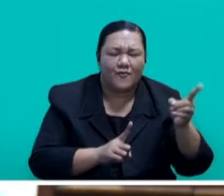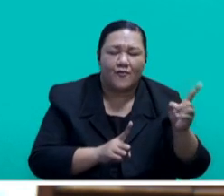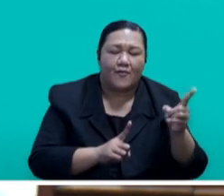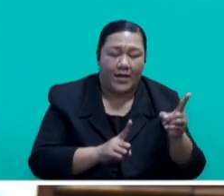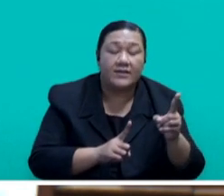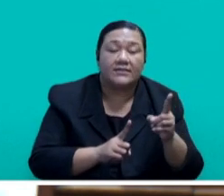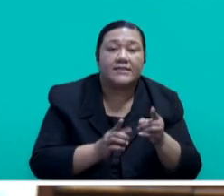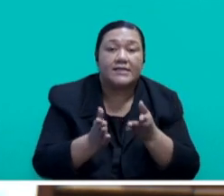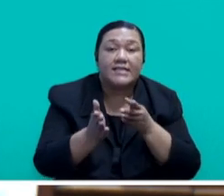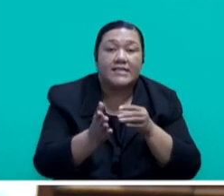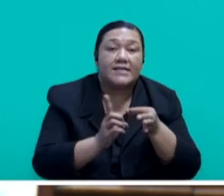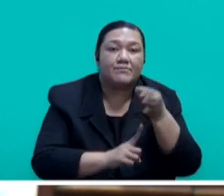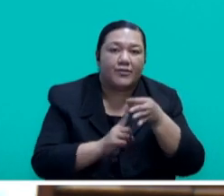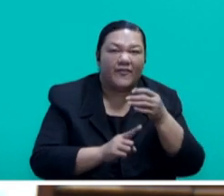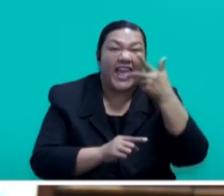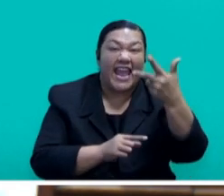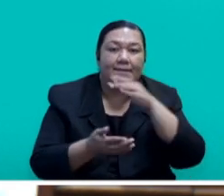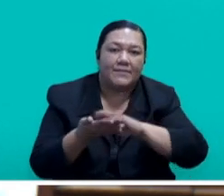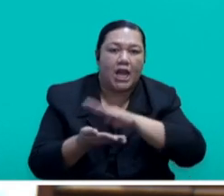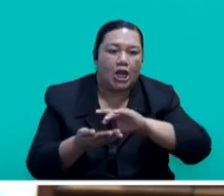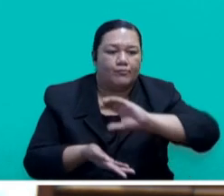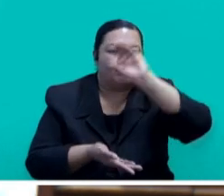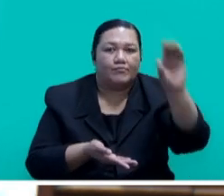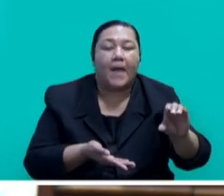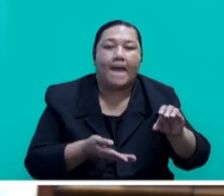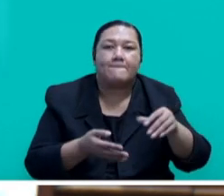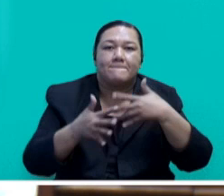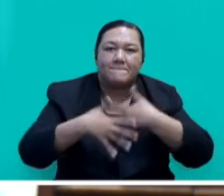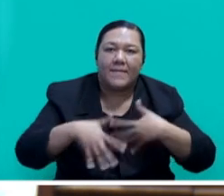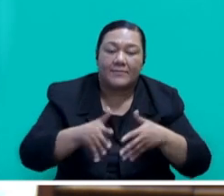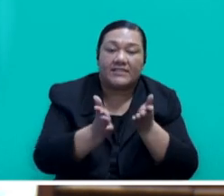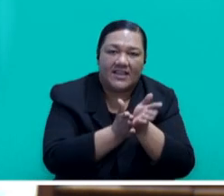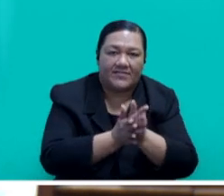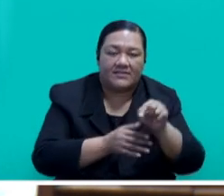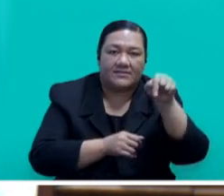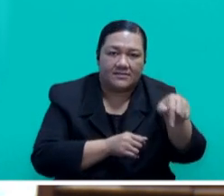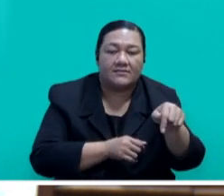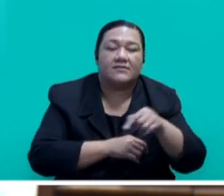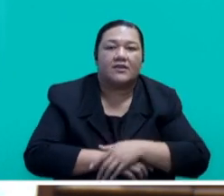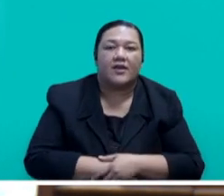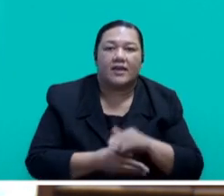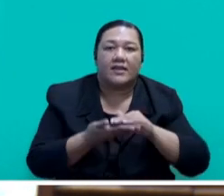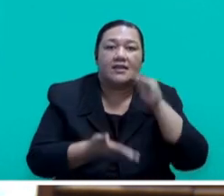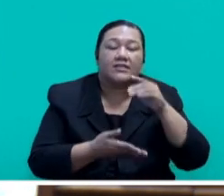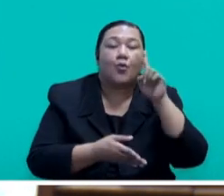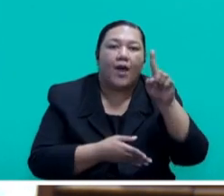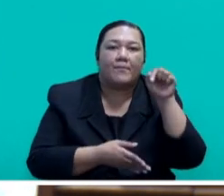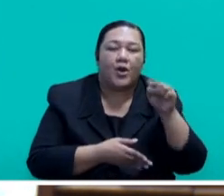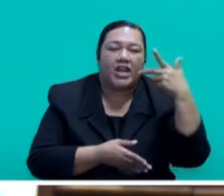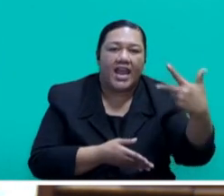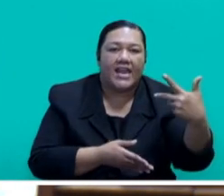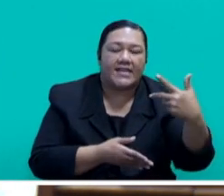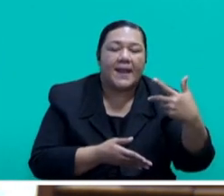entities, $8 million has been allocated in the proposed budget, which is an increase of $1.8 million from